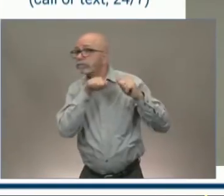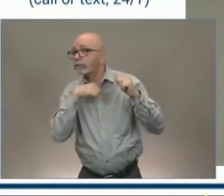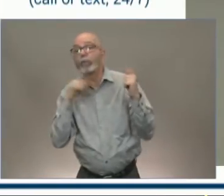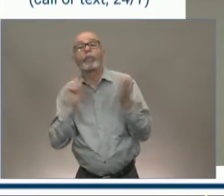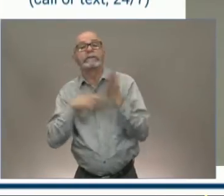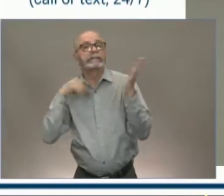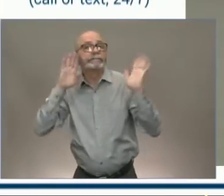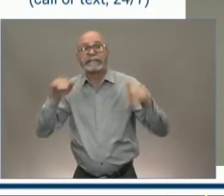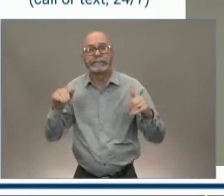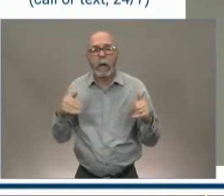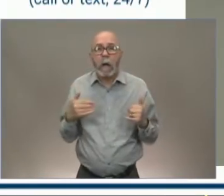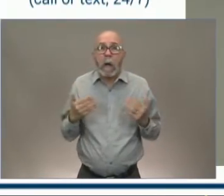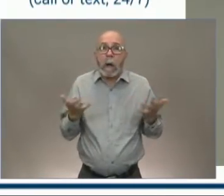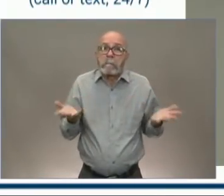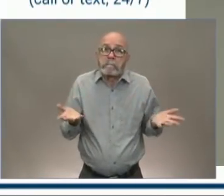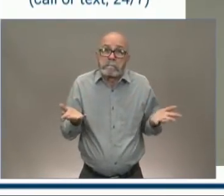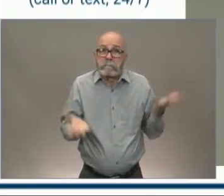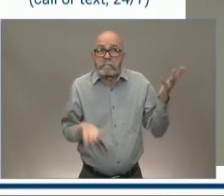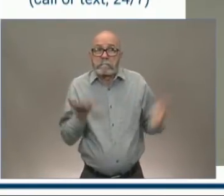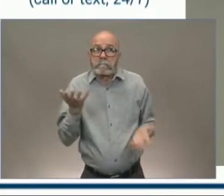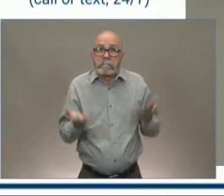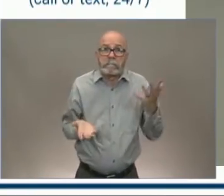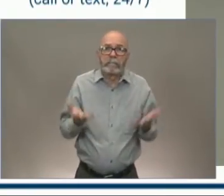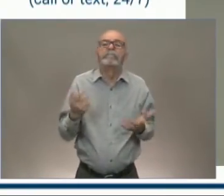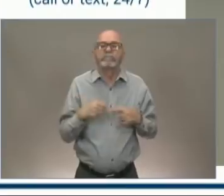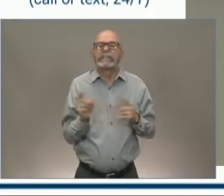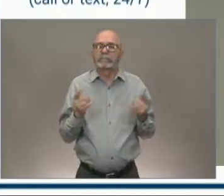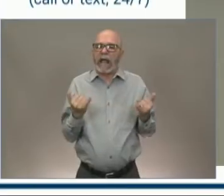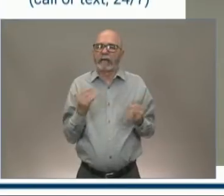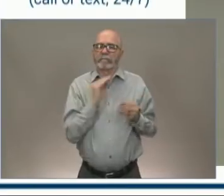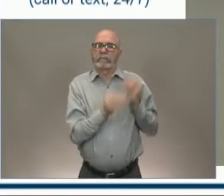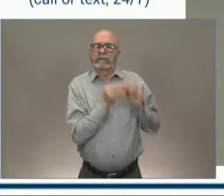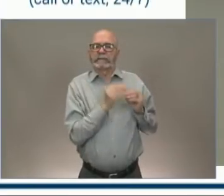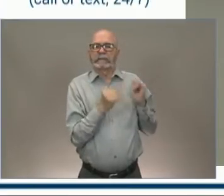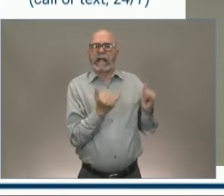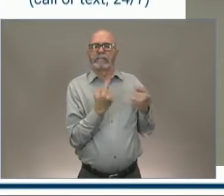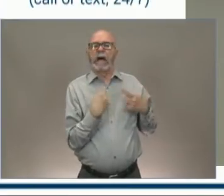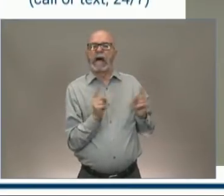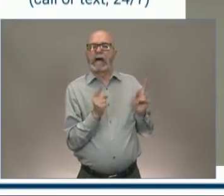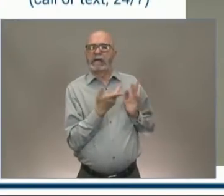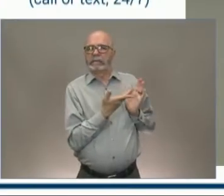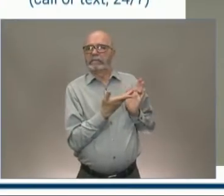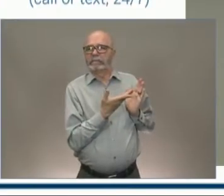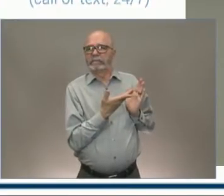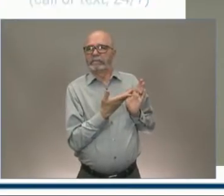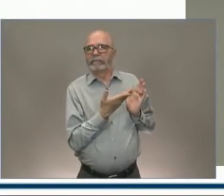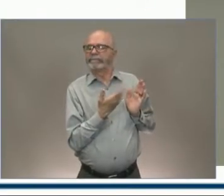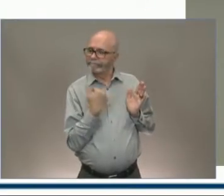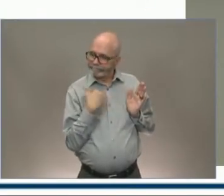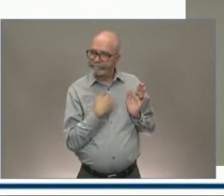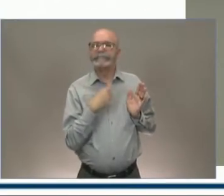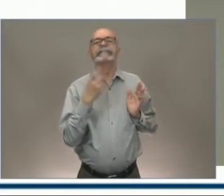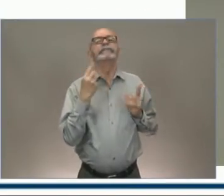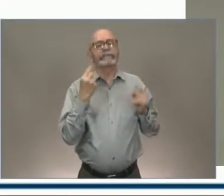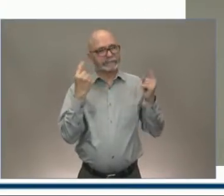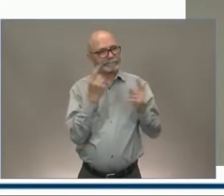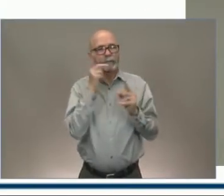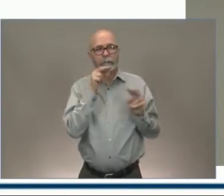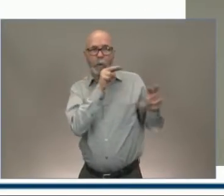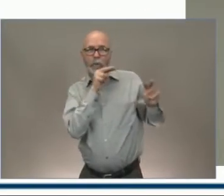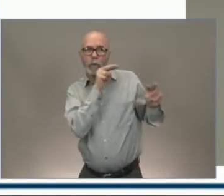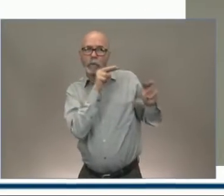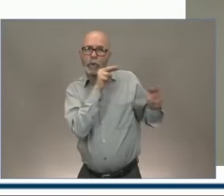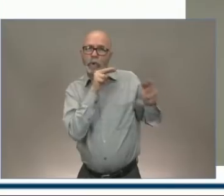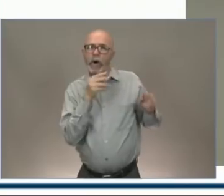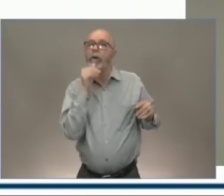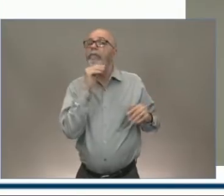that, but certainly it has been fixed, and now steps have been put in place to, as we talked about, so protect that site. So